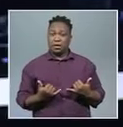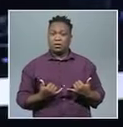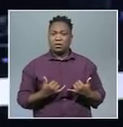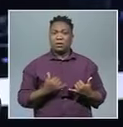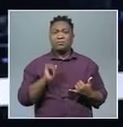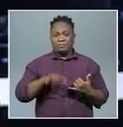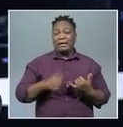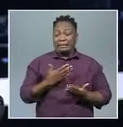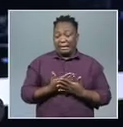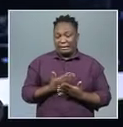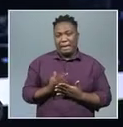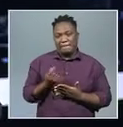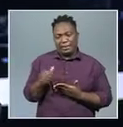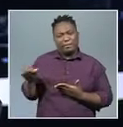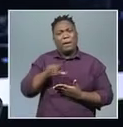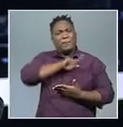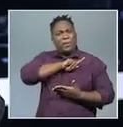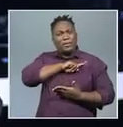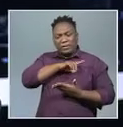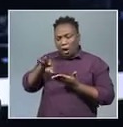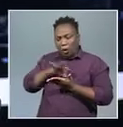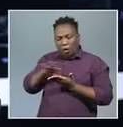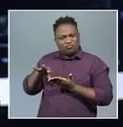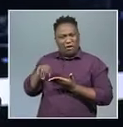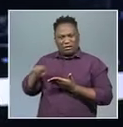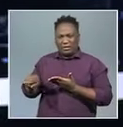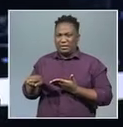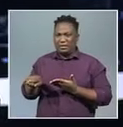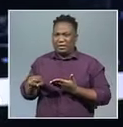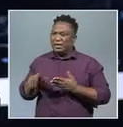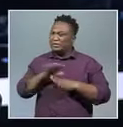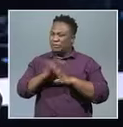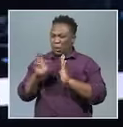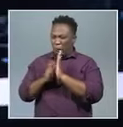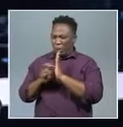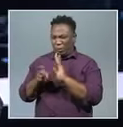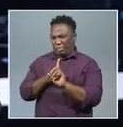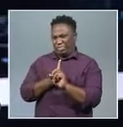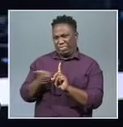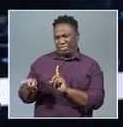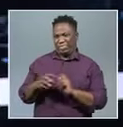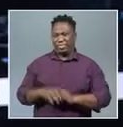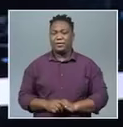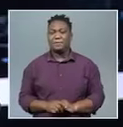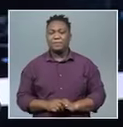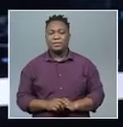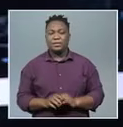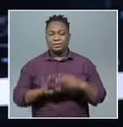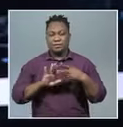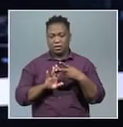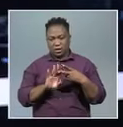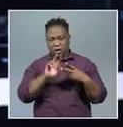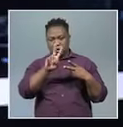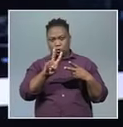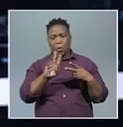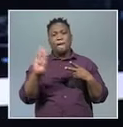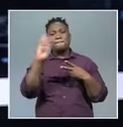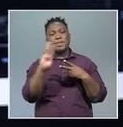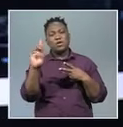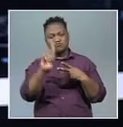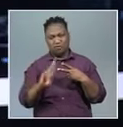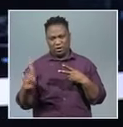Chinese firm because it was a contract that really was done irregularly. It's also going to be getting back almost $2 billion in